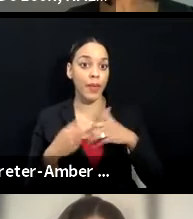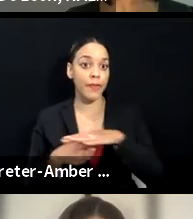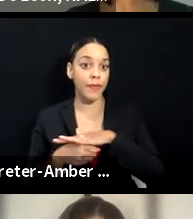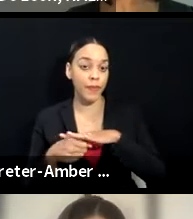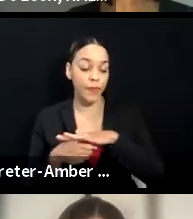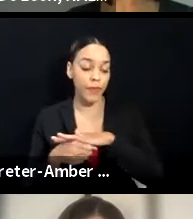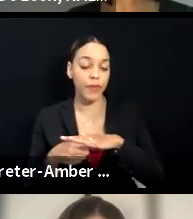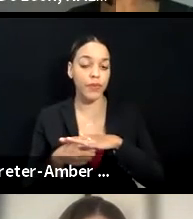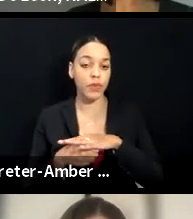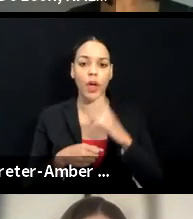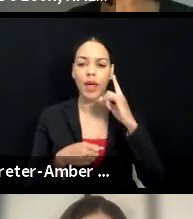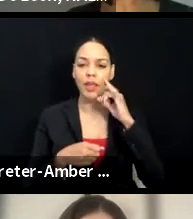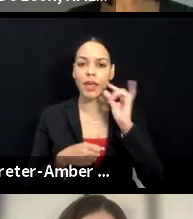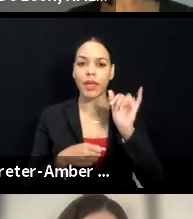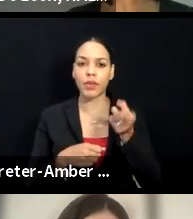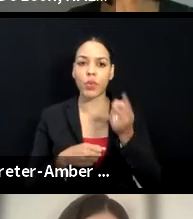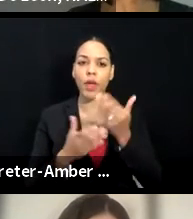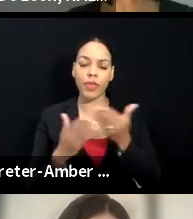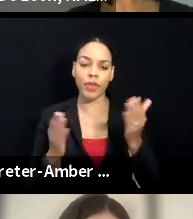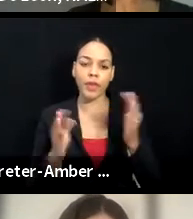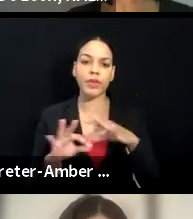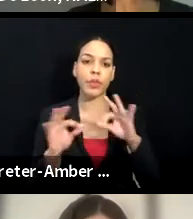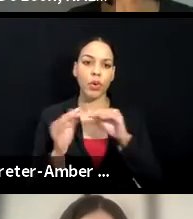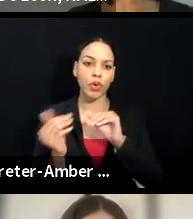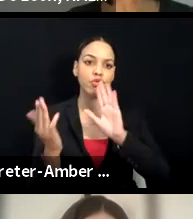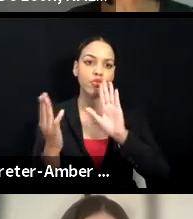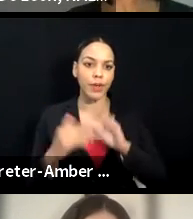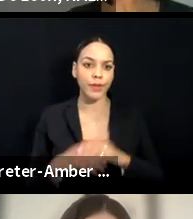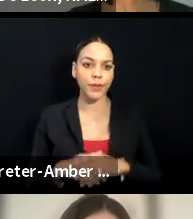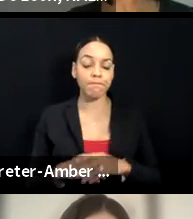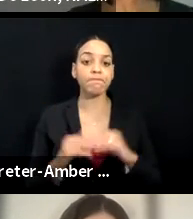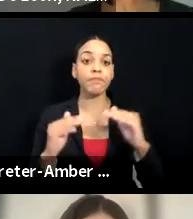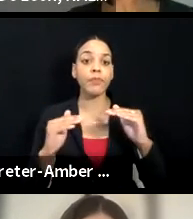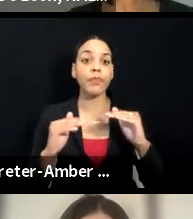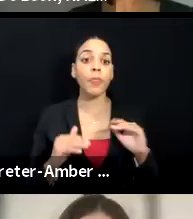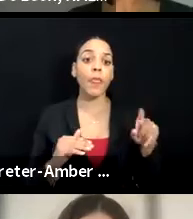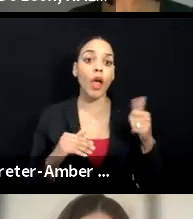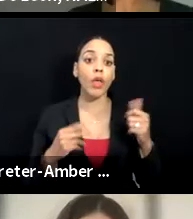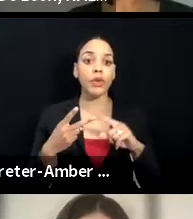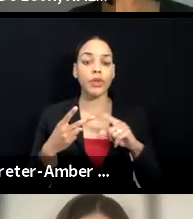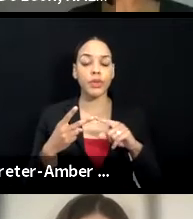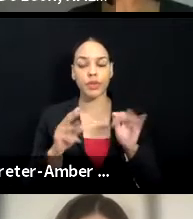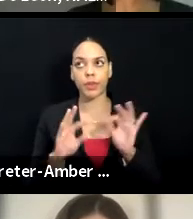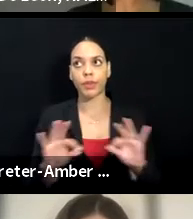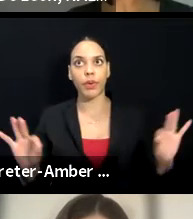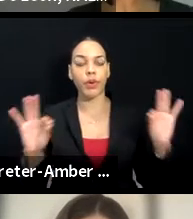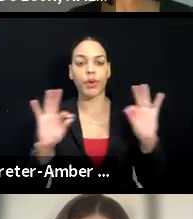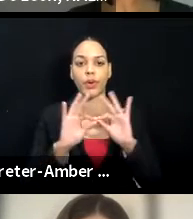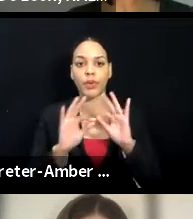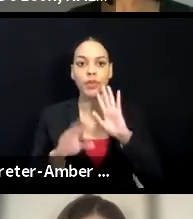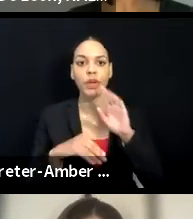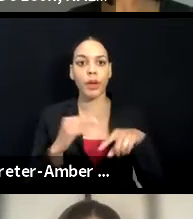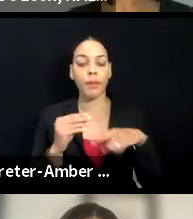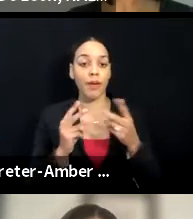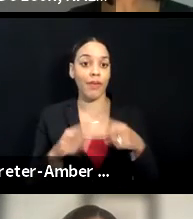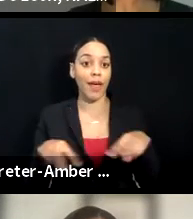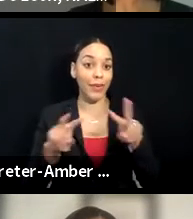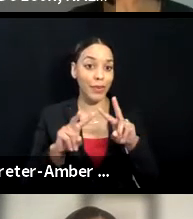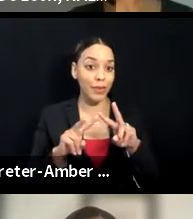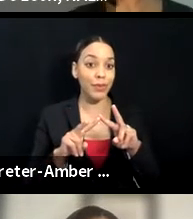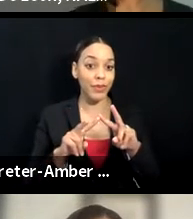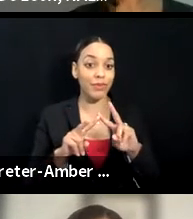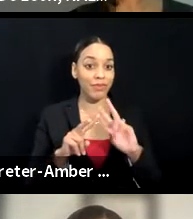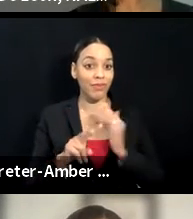think that that's one of the things that we need to address. The other thing, and I think it's extremely important when we're talking about our value and the worth of what we